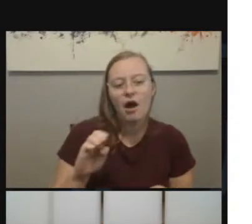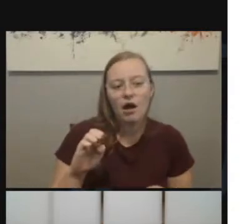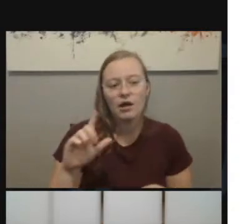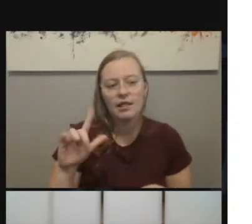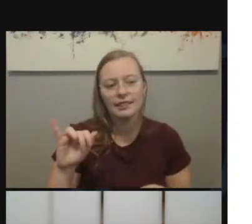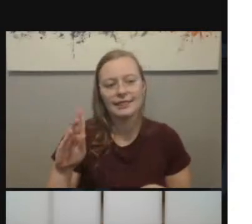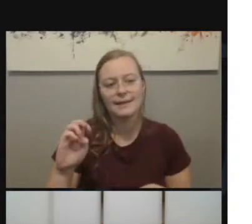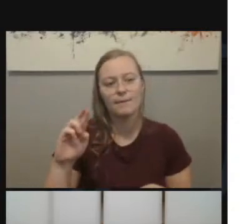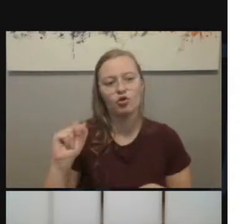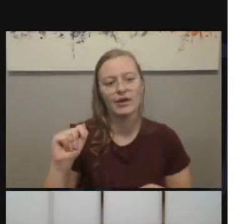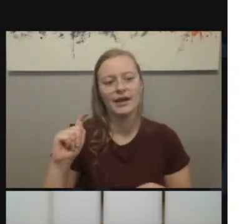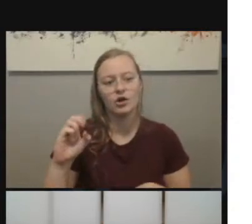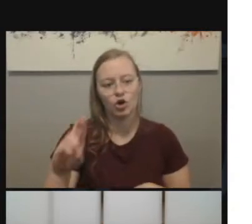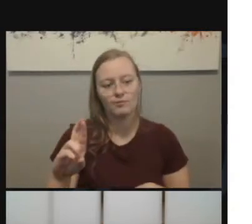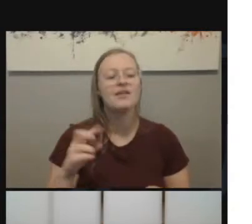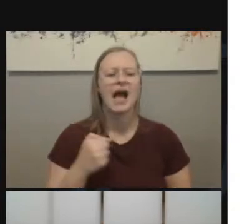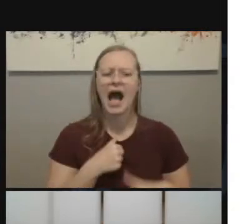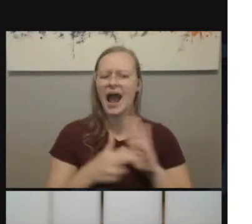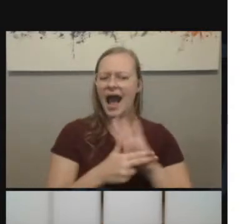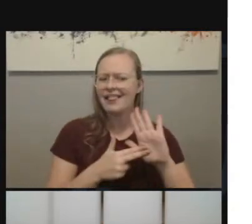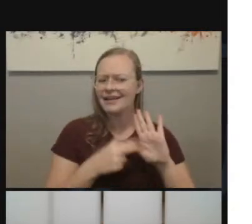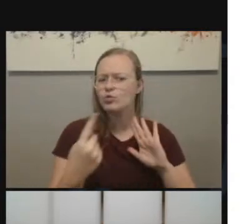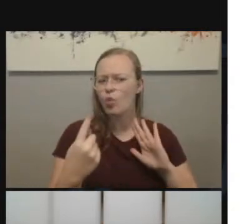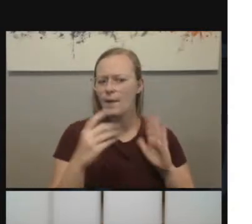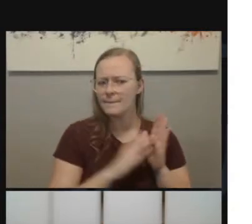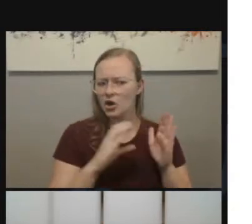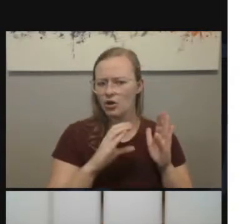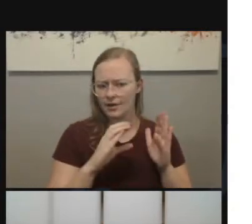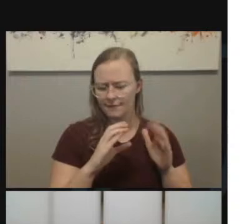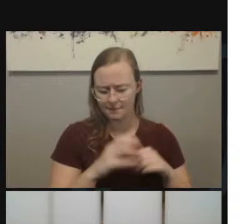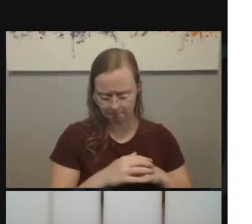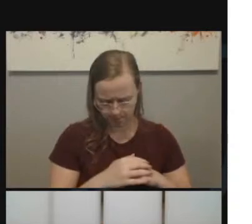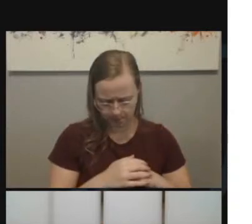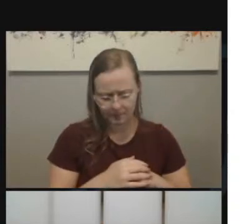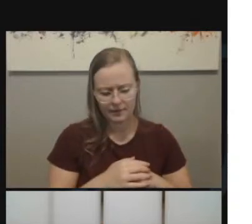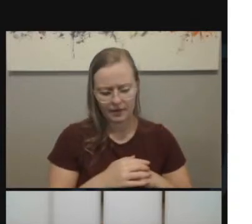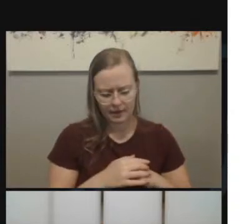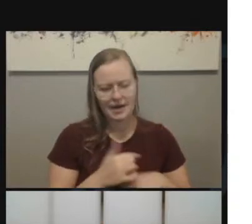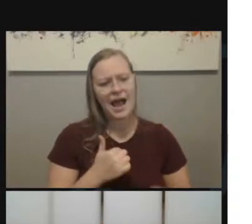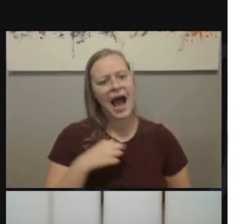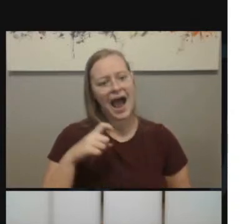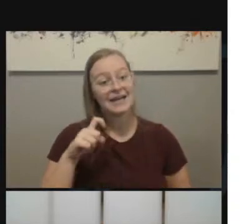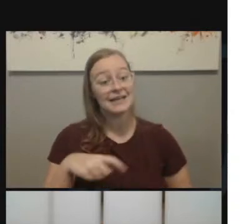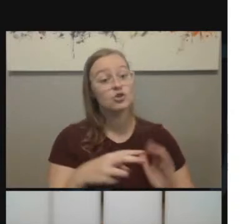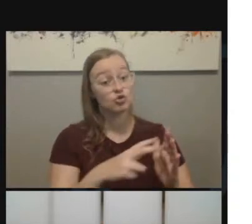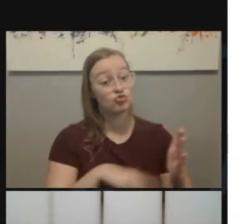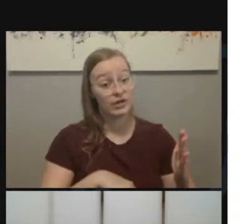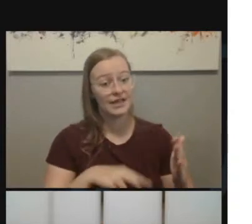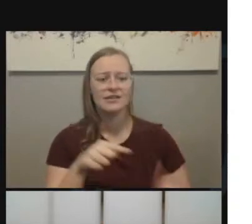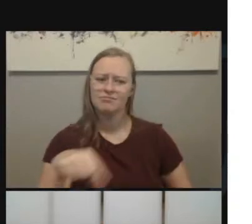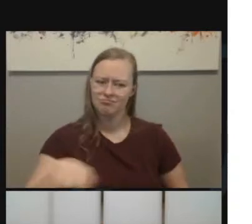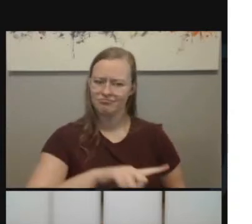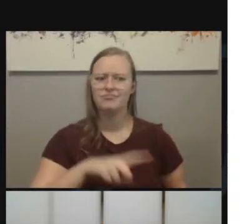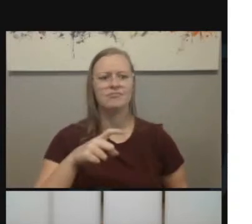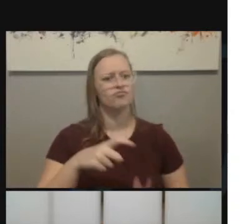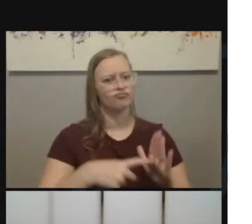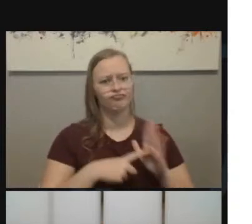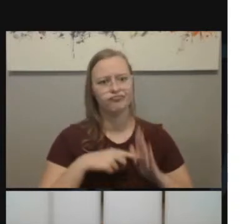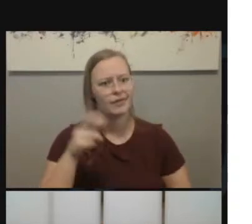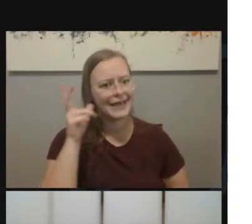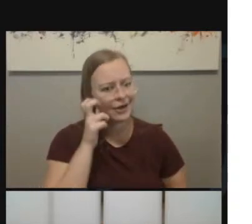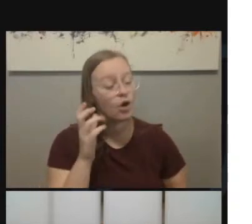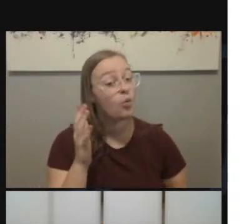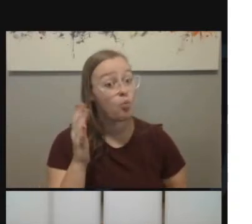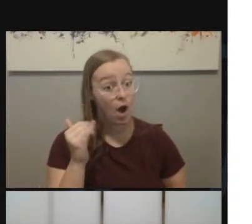one particular paragraph, and I need to read it. You need to hear it, because